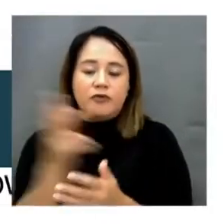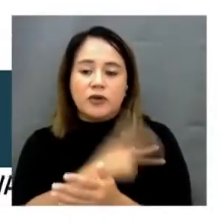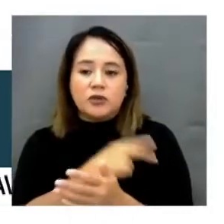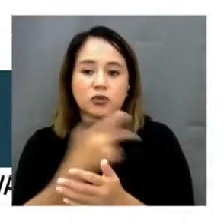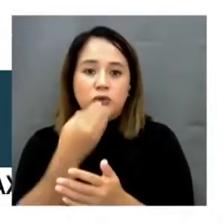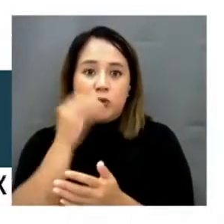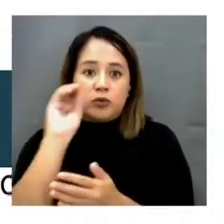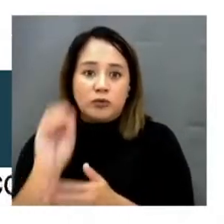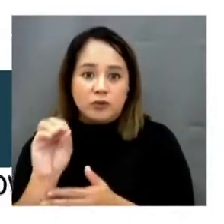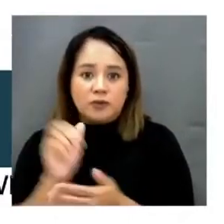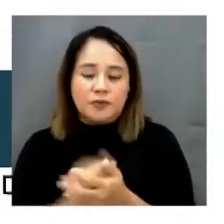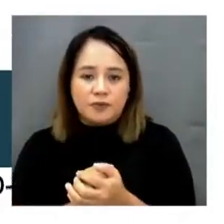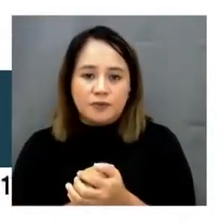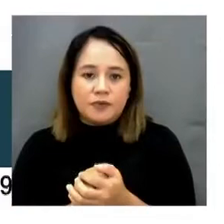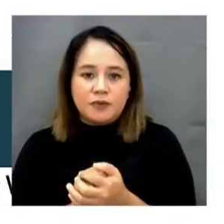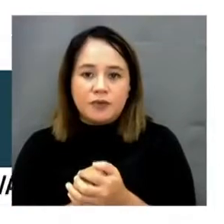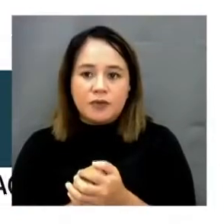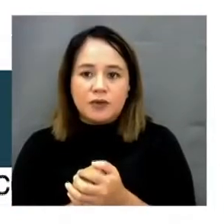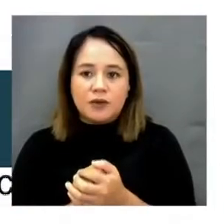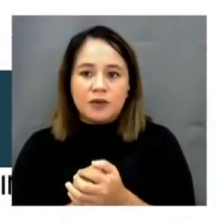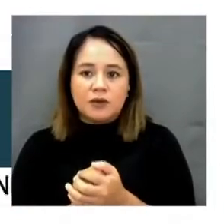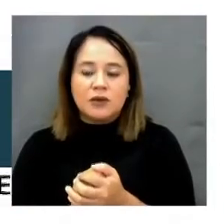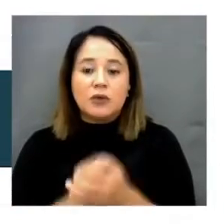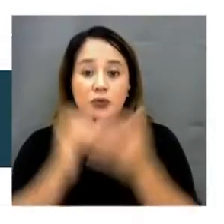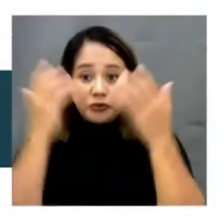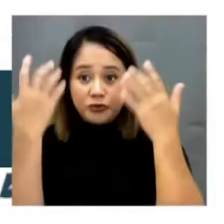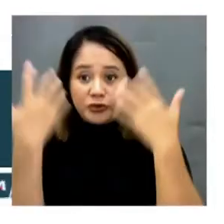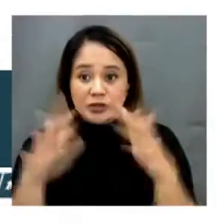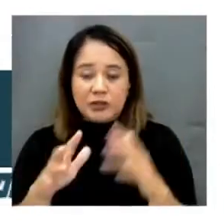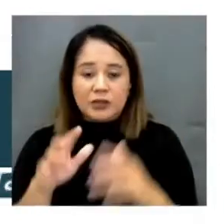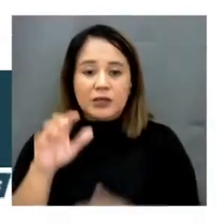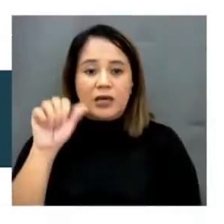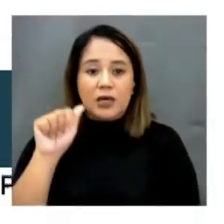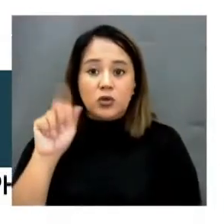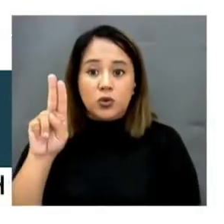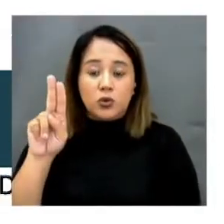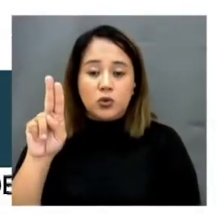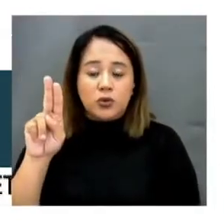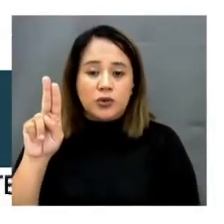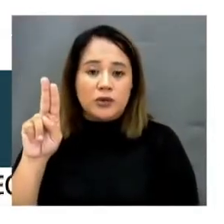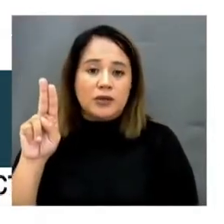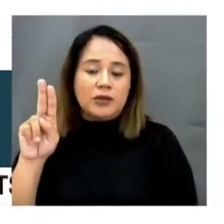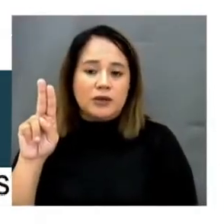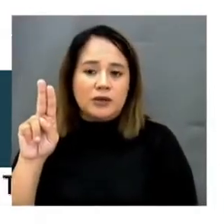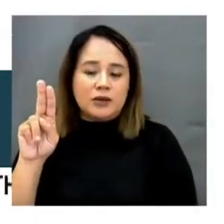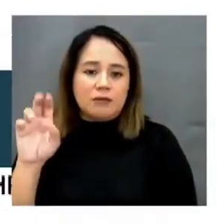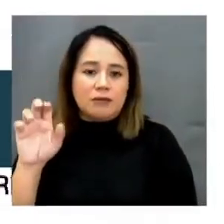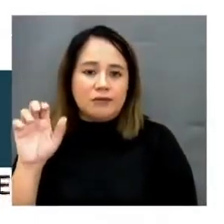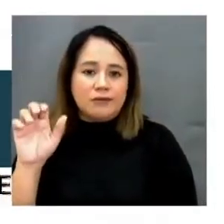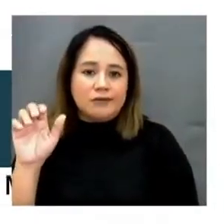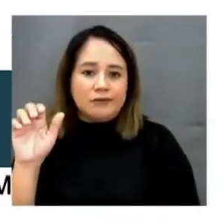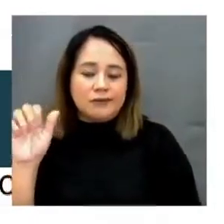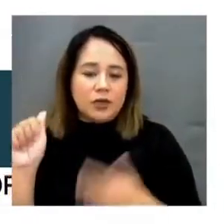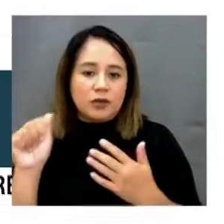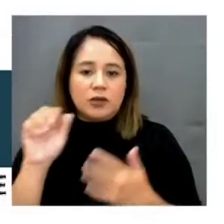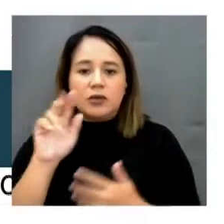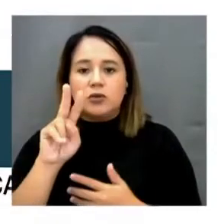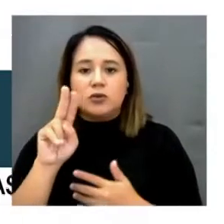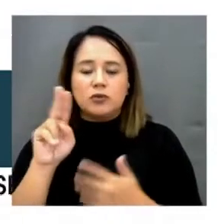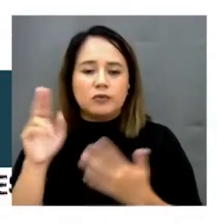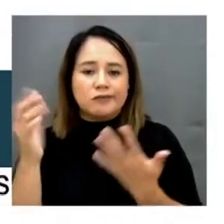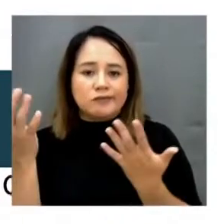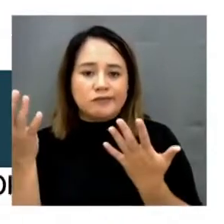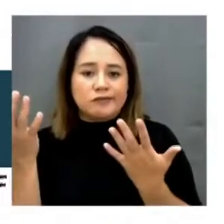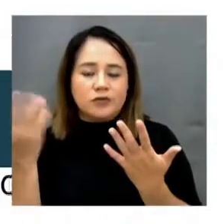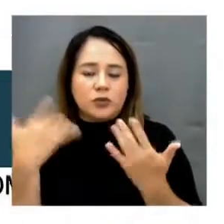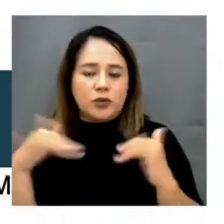ordered. And of course, once you are EUA, then we can have the latitude to order more vaccines. But we